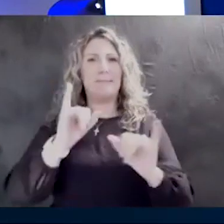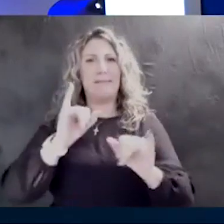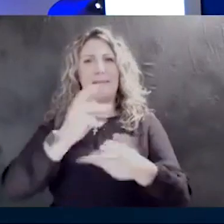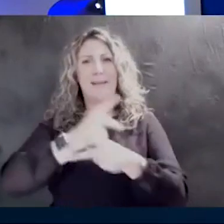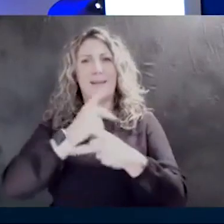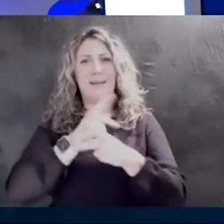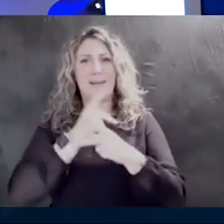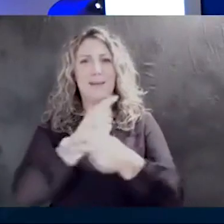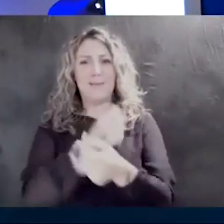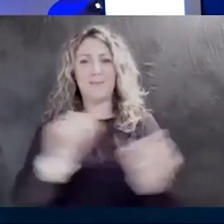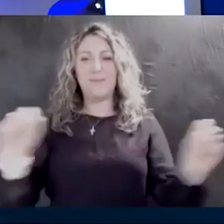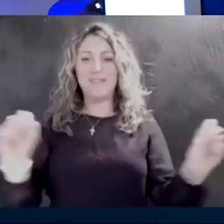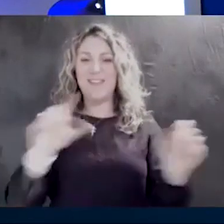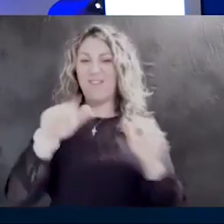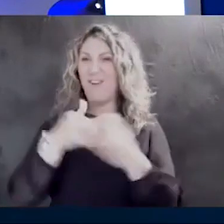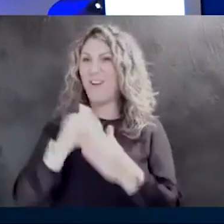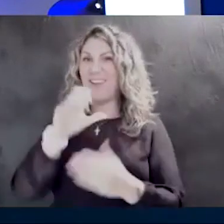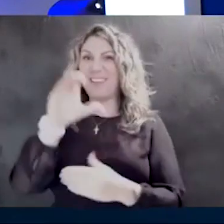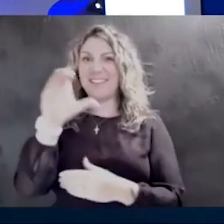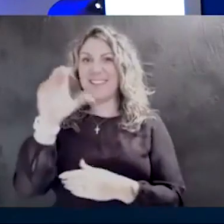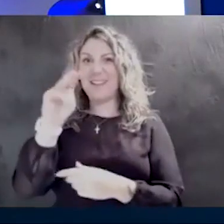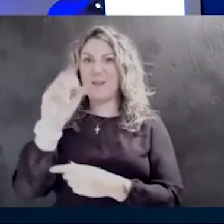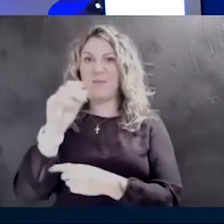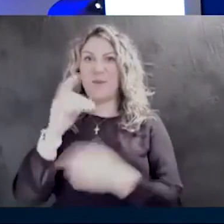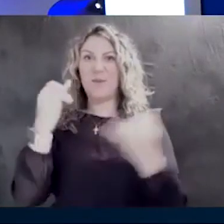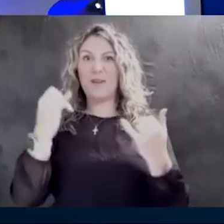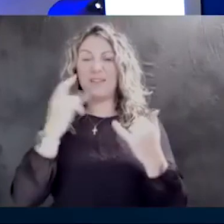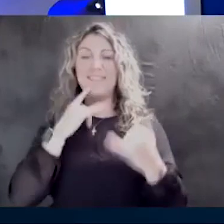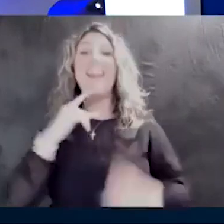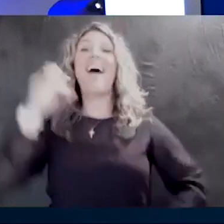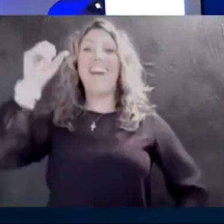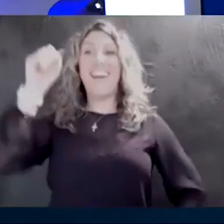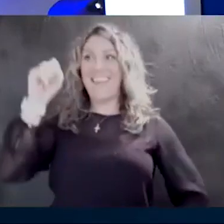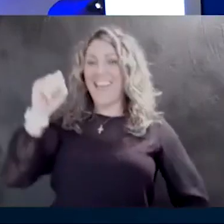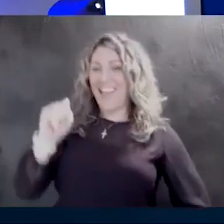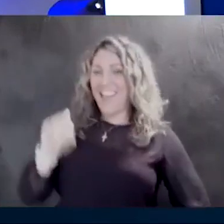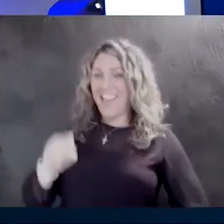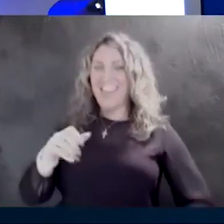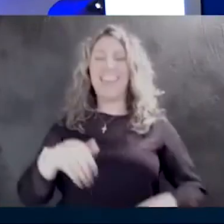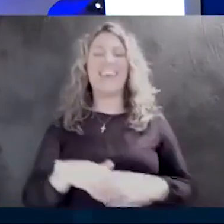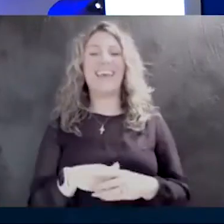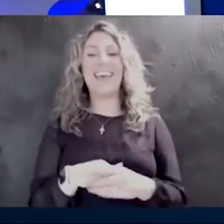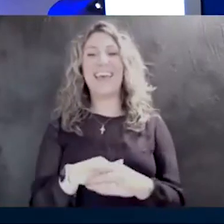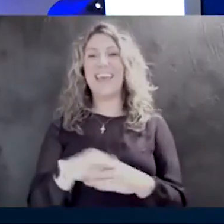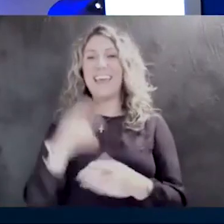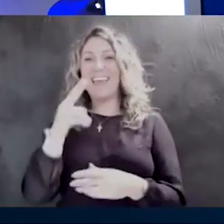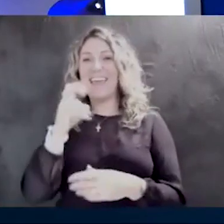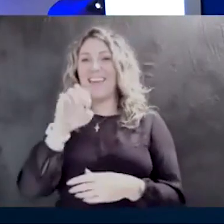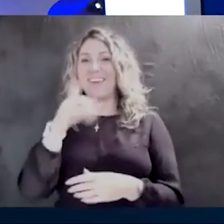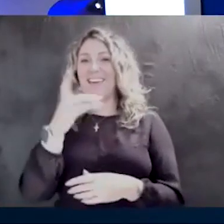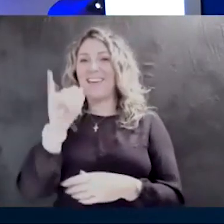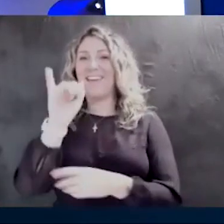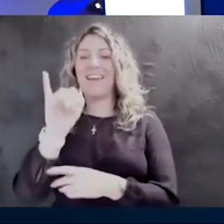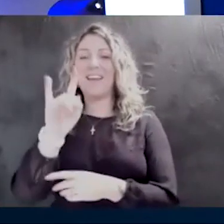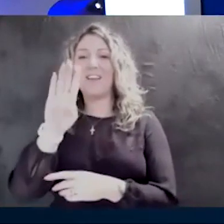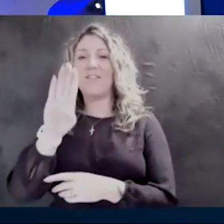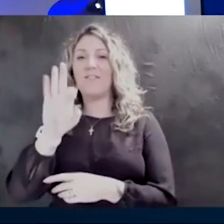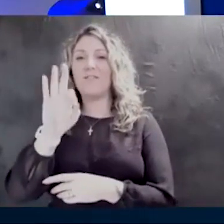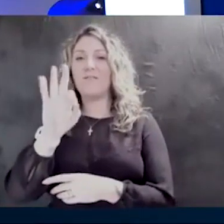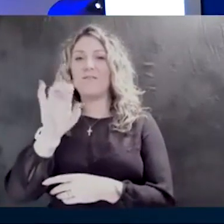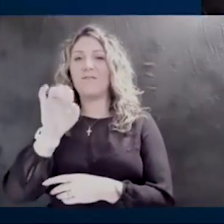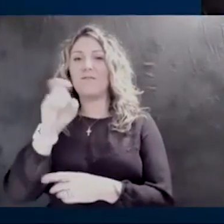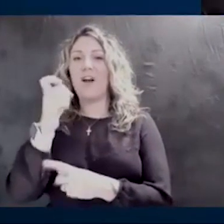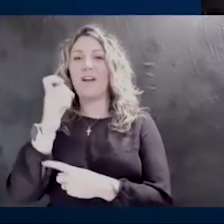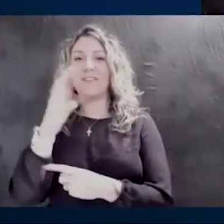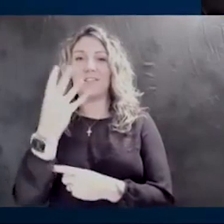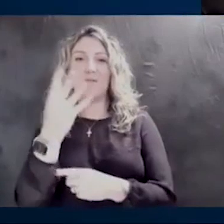a big smile on their face. They're yep, that's exactly right. Heidi with Fox 4 has a question, too. She's worried about going into the, I don't know that she's